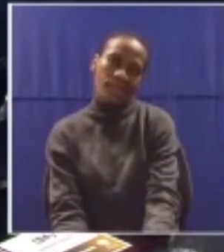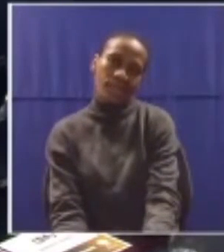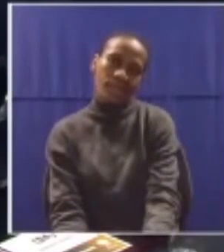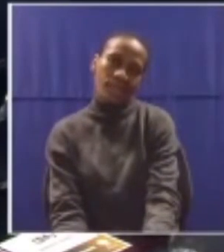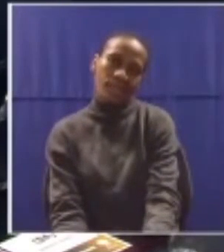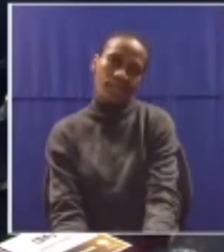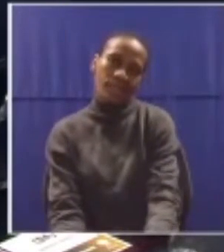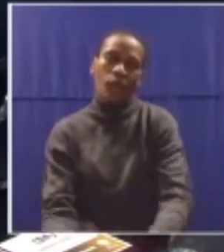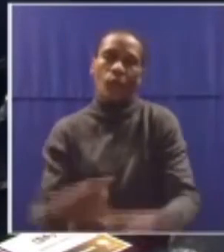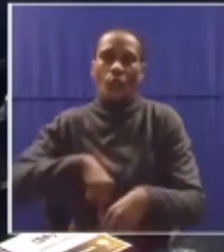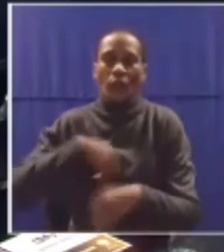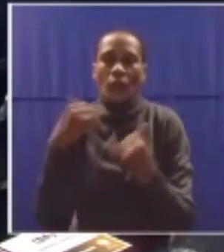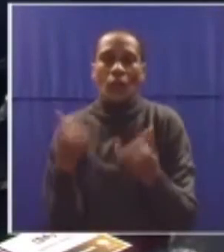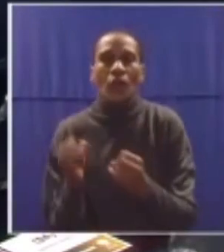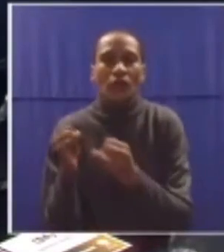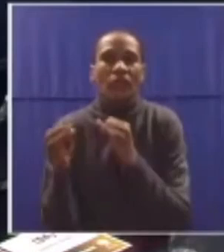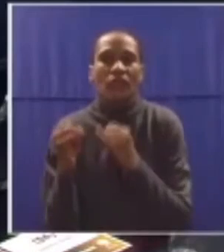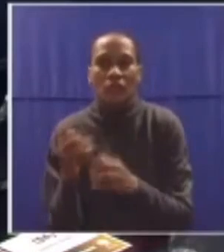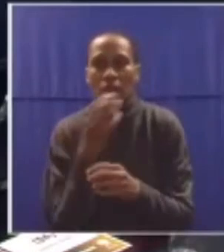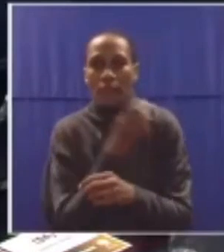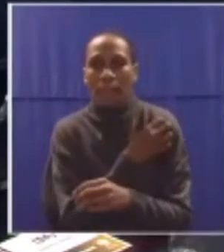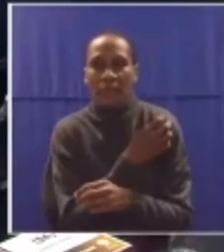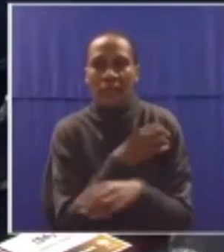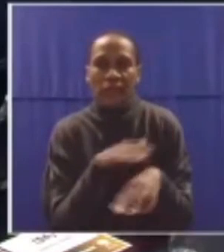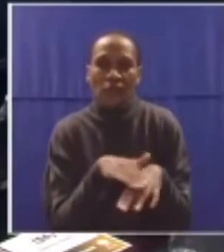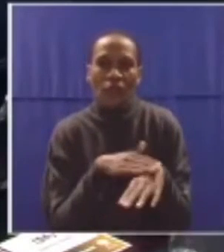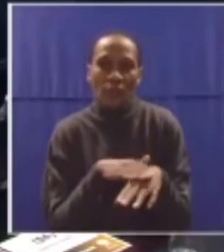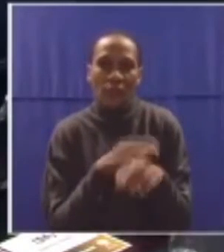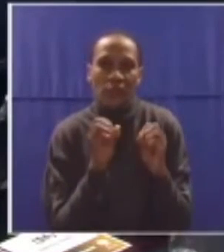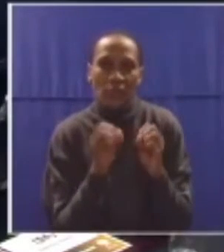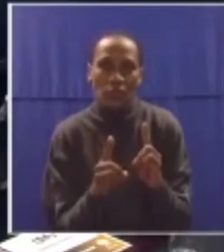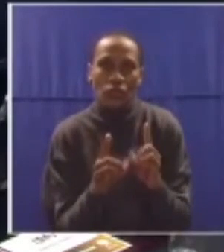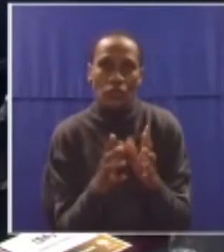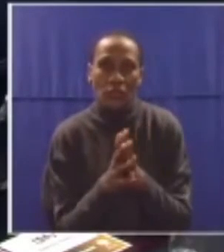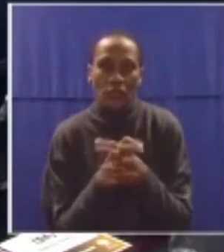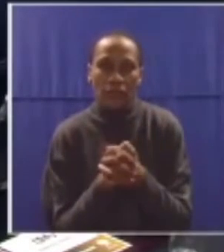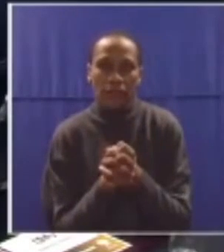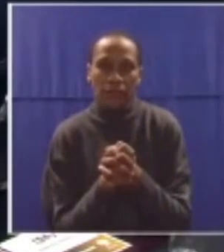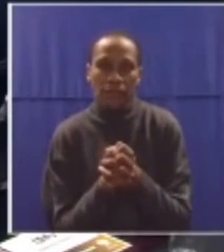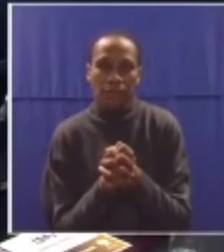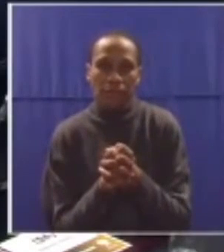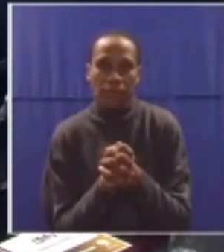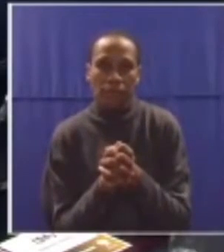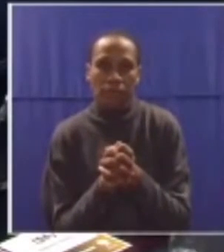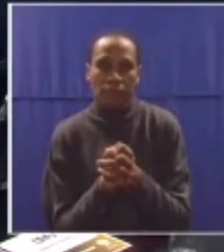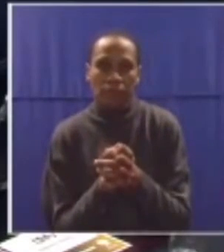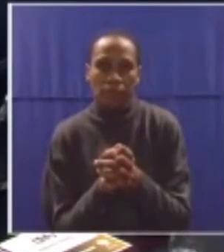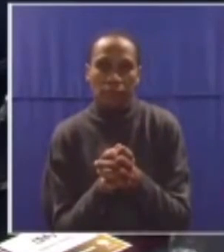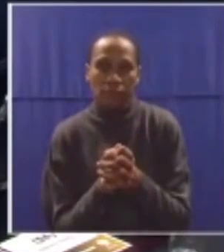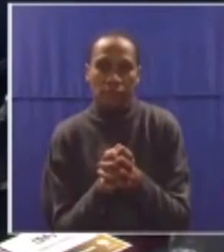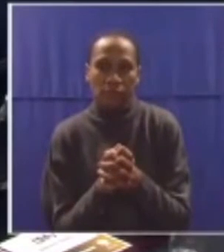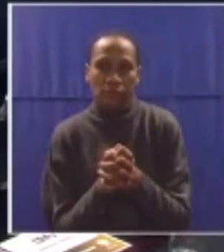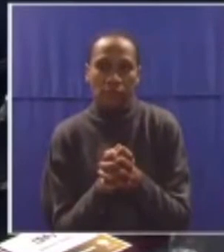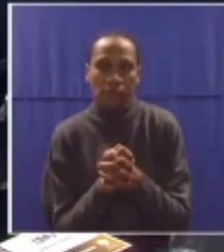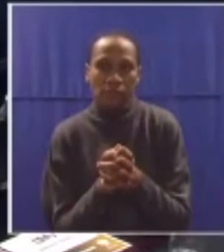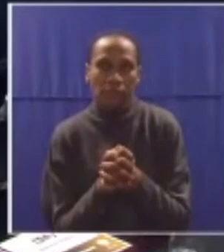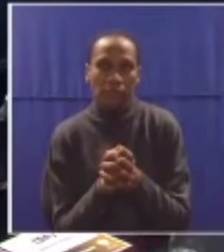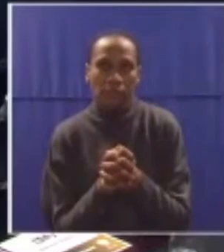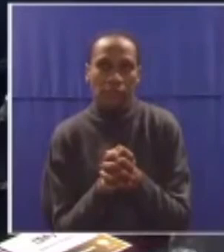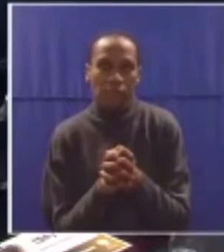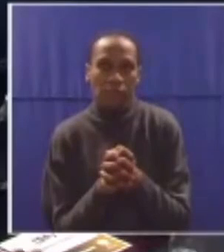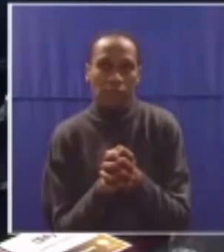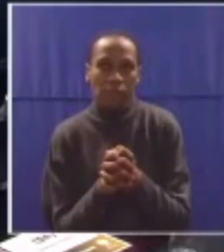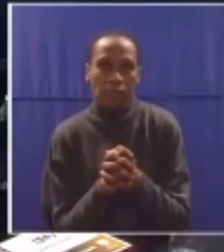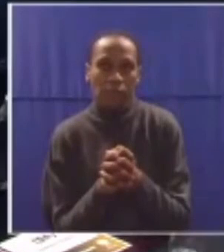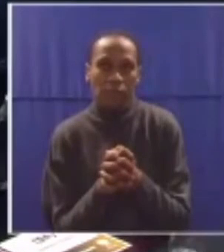Thank you. We call on the Honorable Minister of Basic Education, Honorable Motshekga.